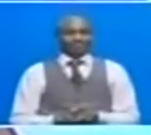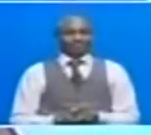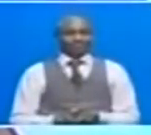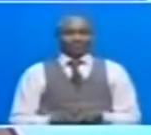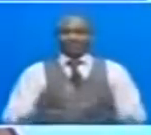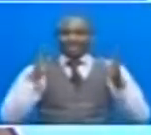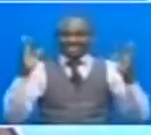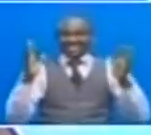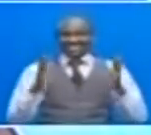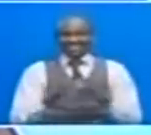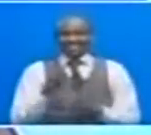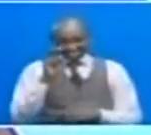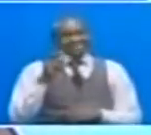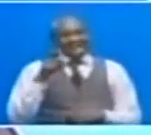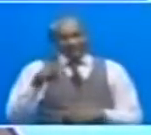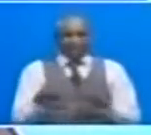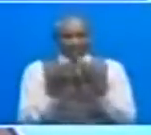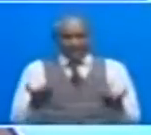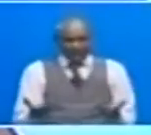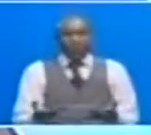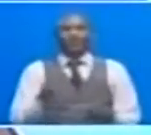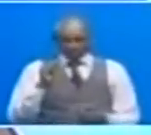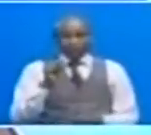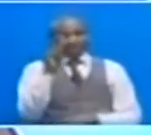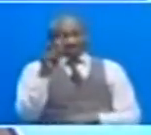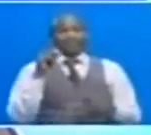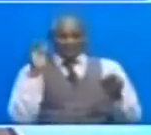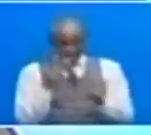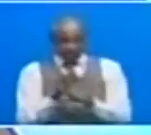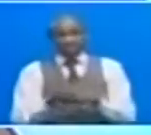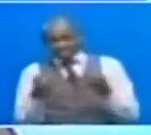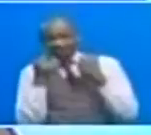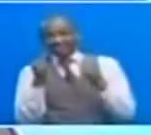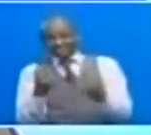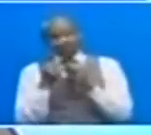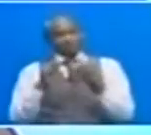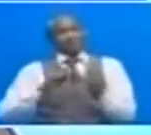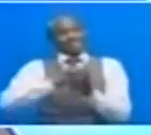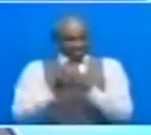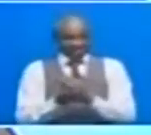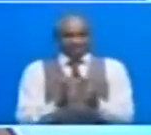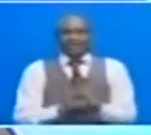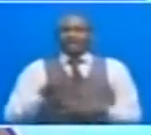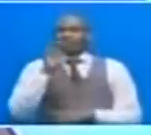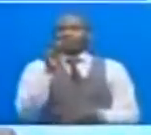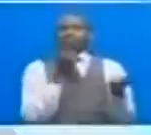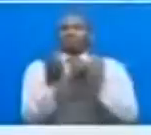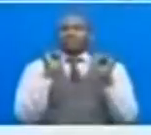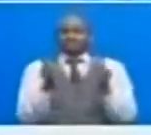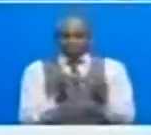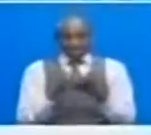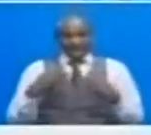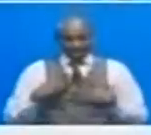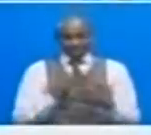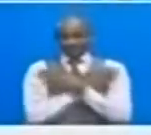Great. Let's see how that goes. I'm sure it will save lots of lives and make such a difference. Let's now take a look at business news, and I'm bringing